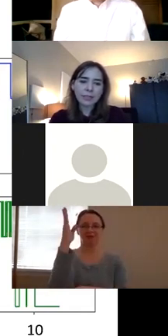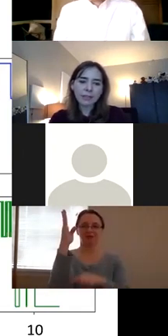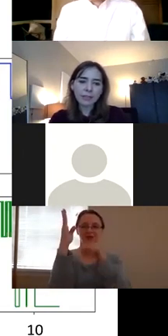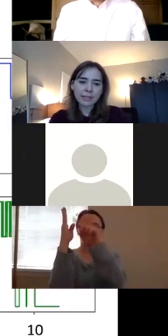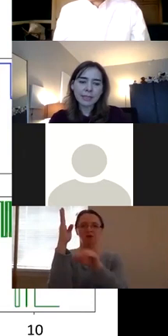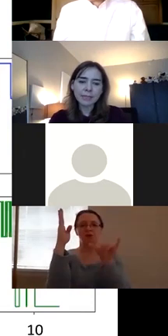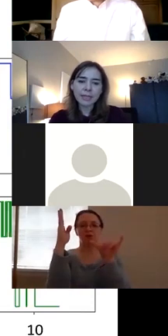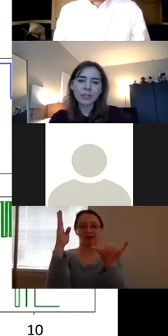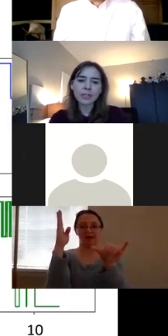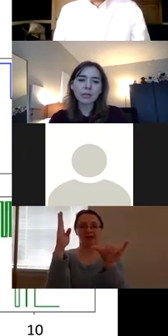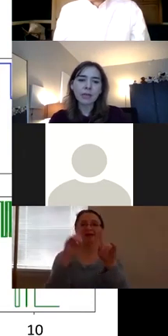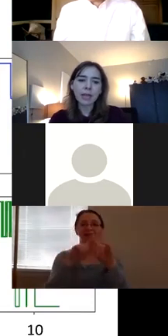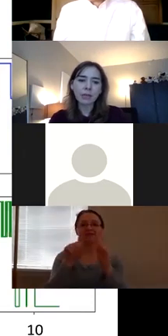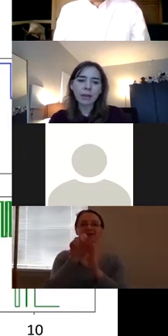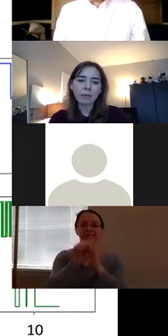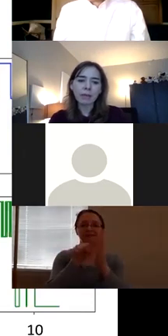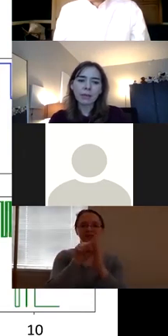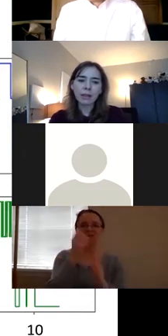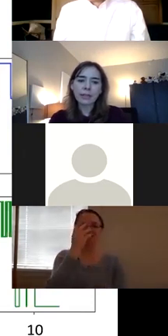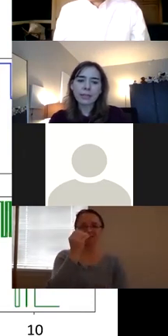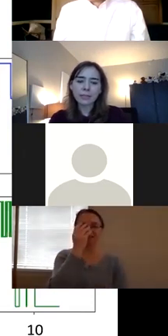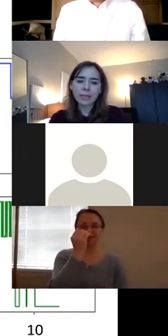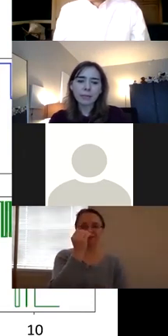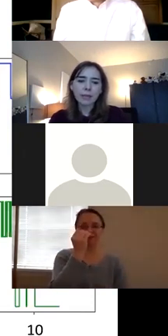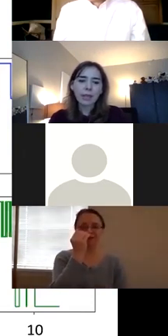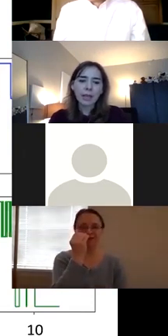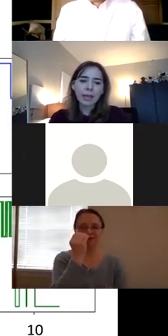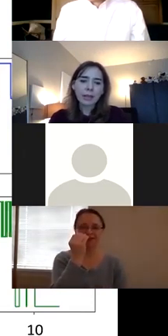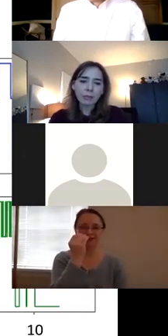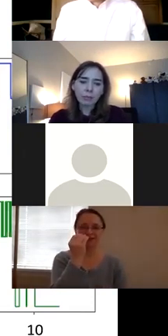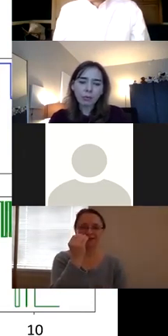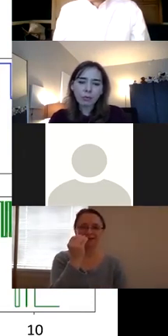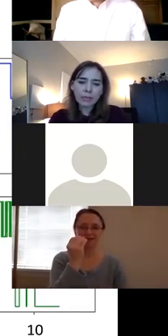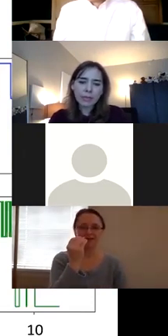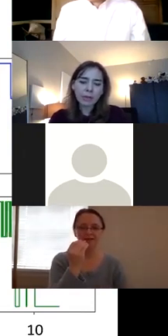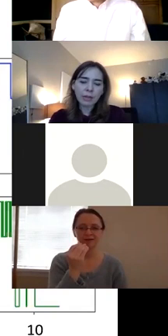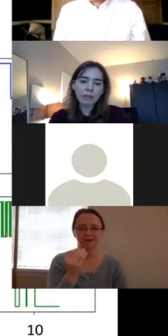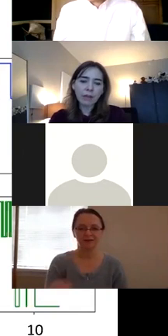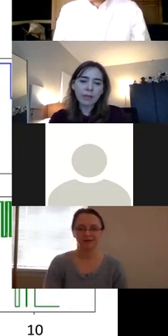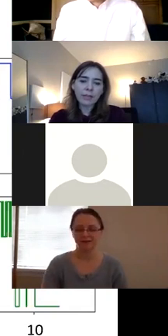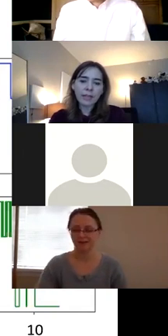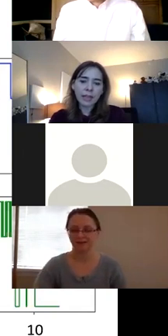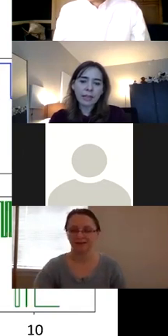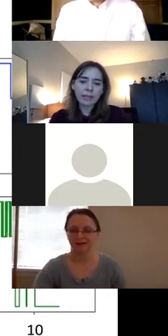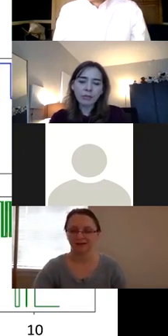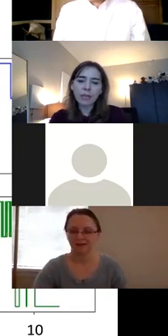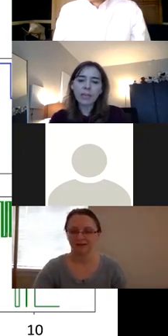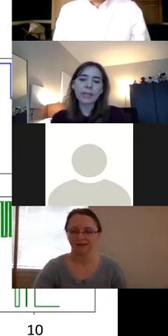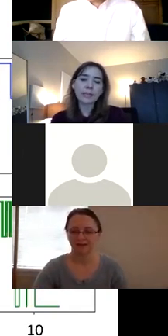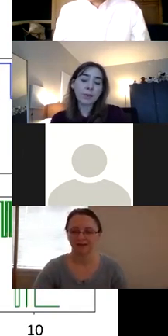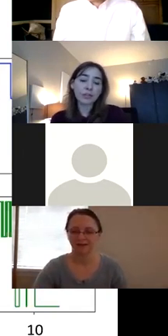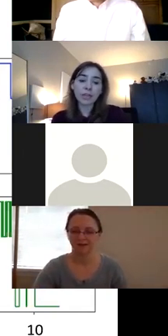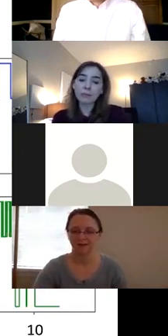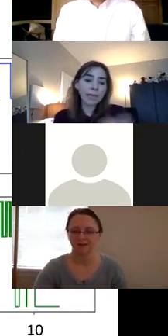the different sleep stages: awake, REM, light, deep sleep. And blue is our device, and the green